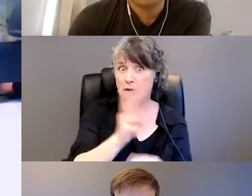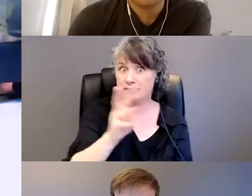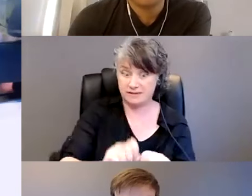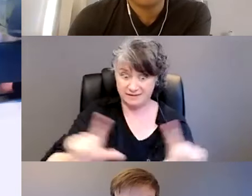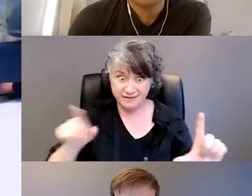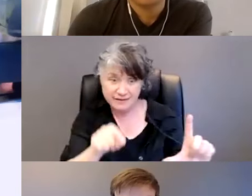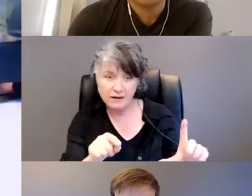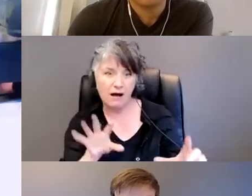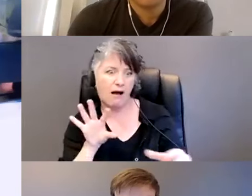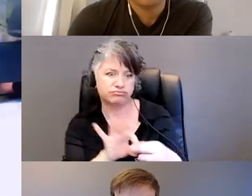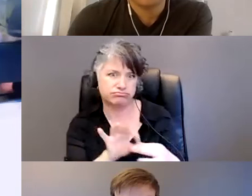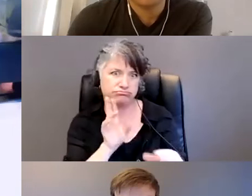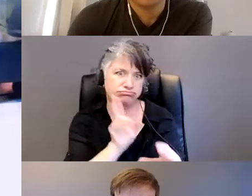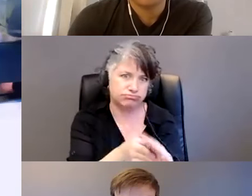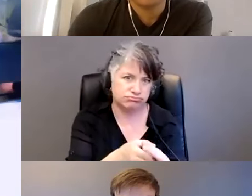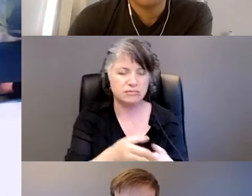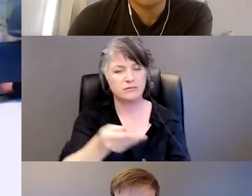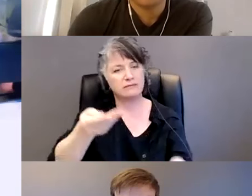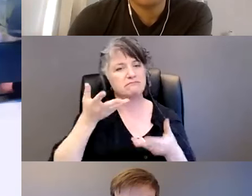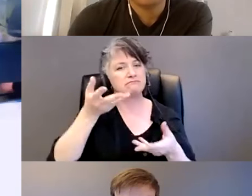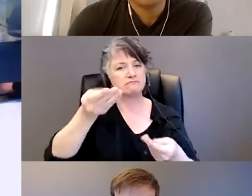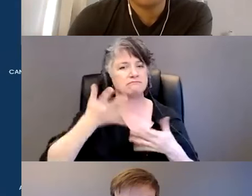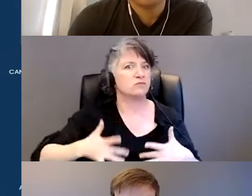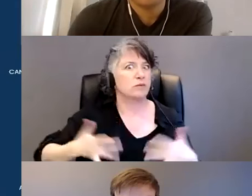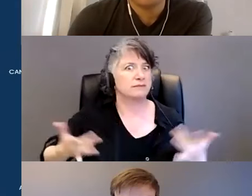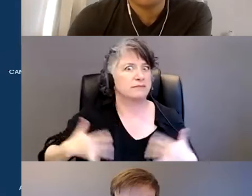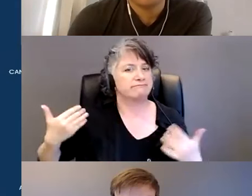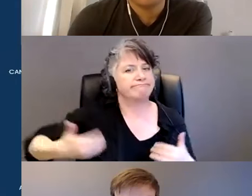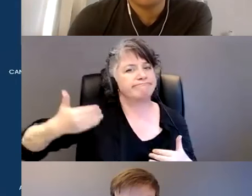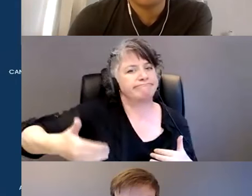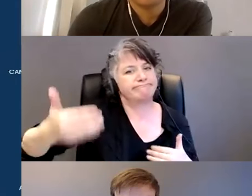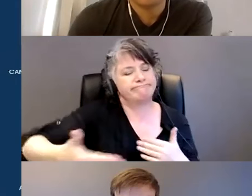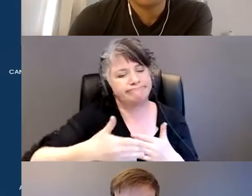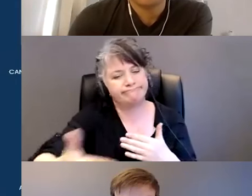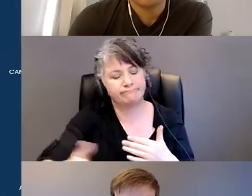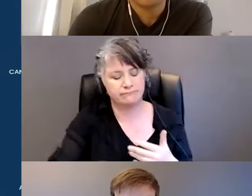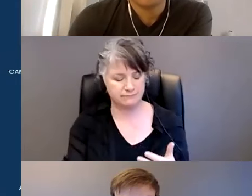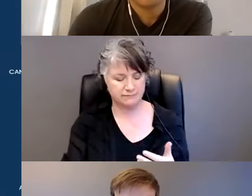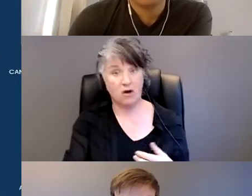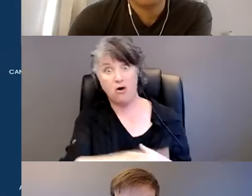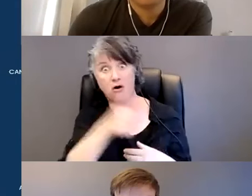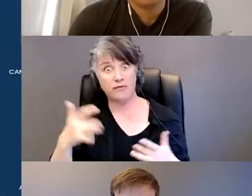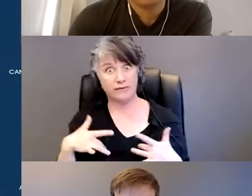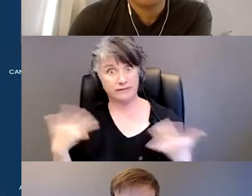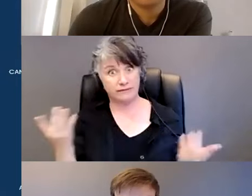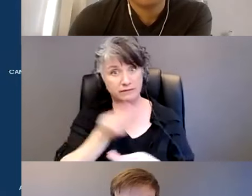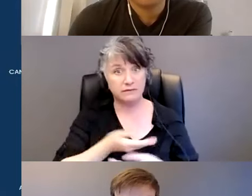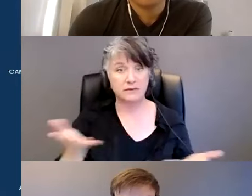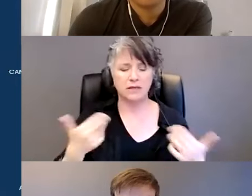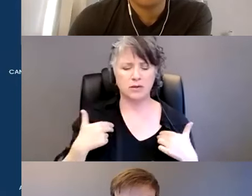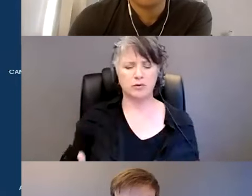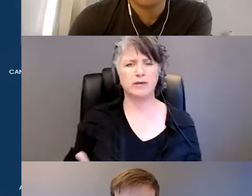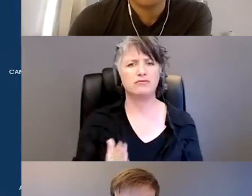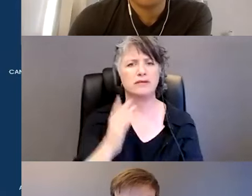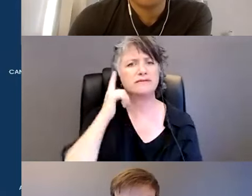of our upcoming events that are happening. Another event that's happening in regards to the human rights of older persons, we've been